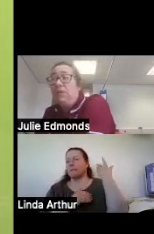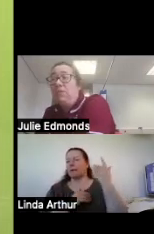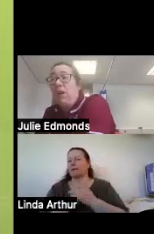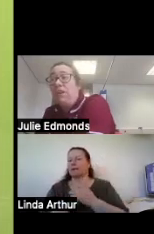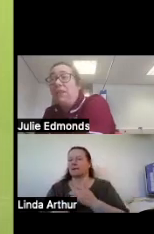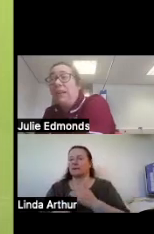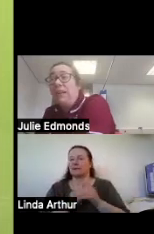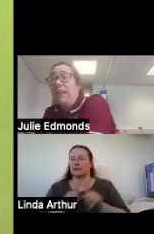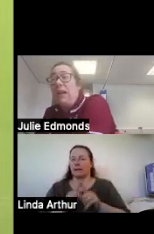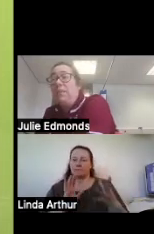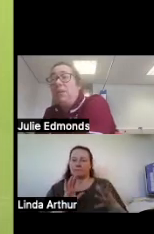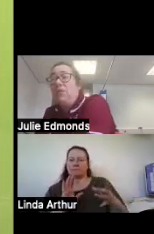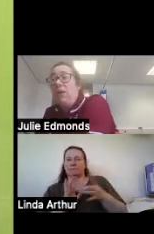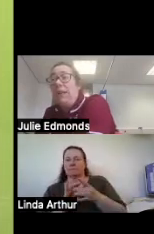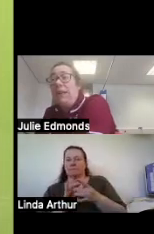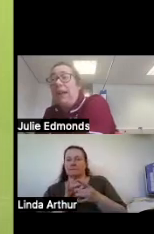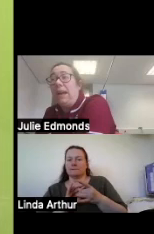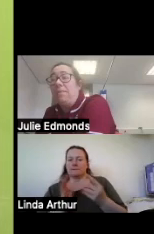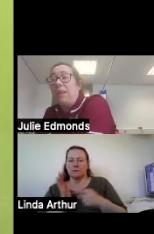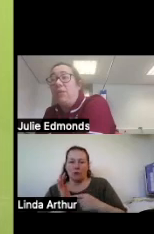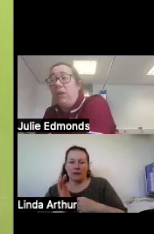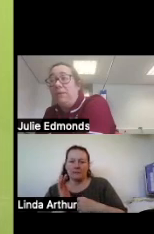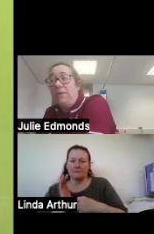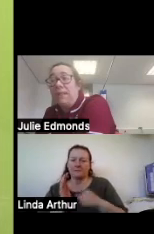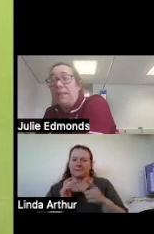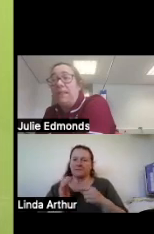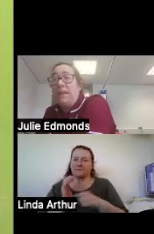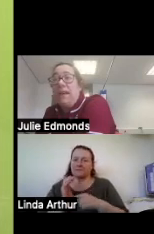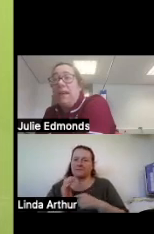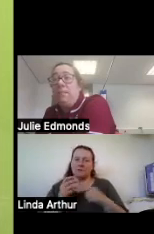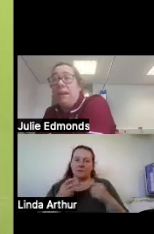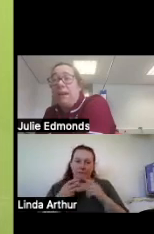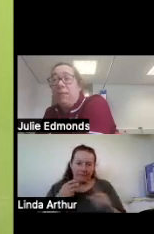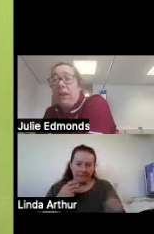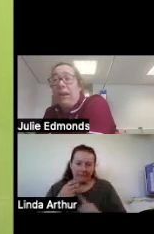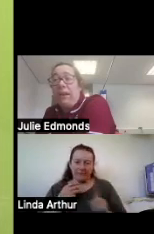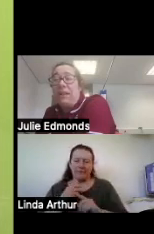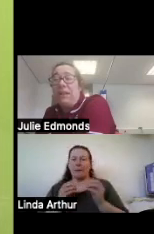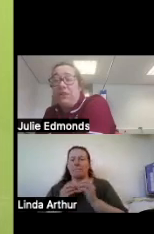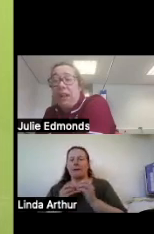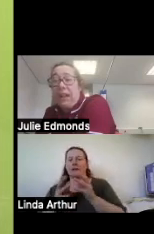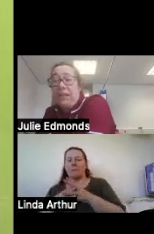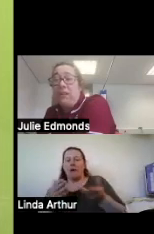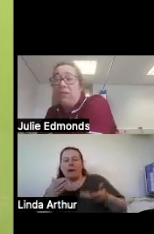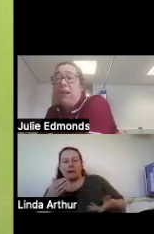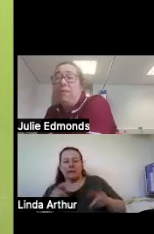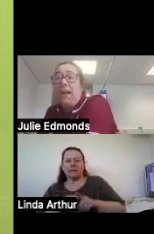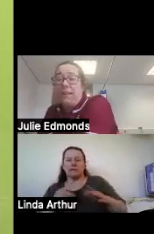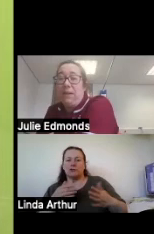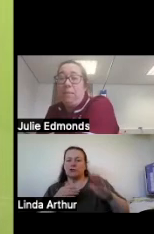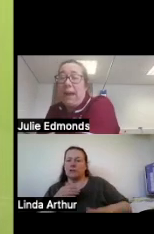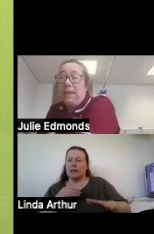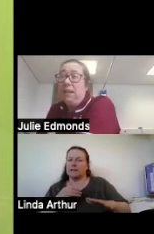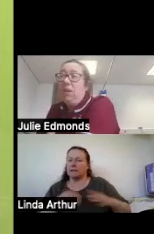traumatic events surrounding toileting and toilet visits, bladder and bowel emptying as a child can also have a